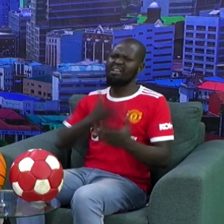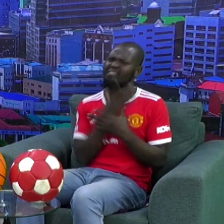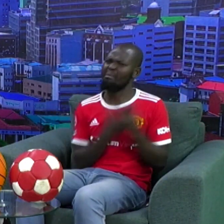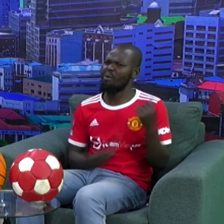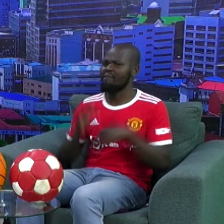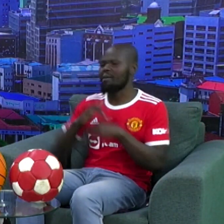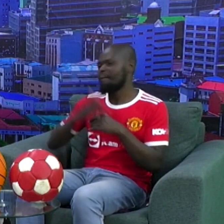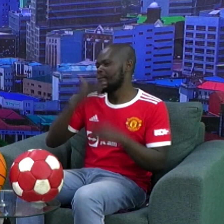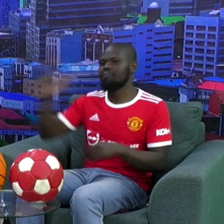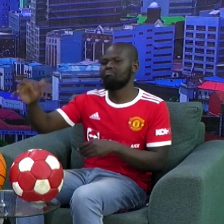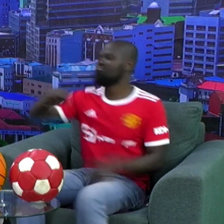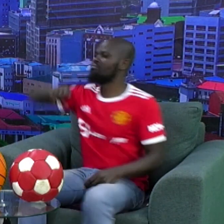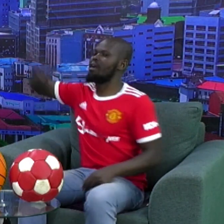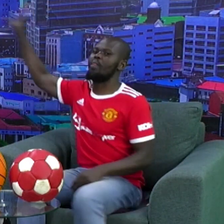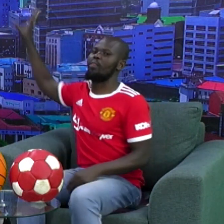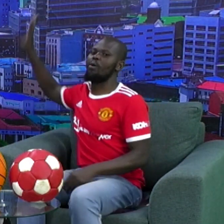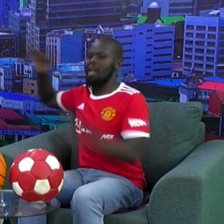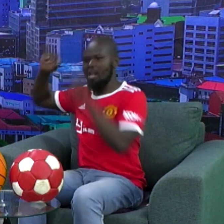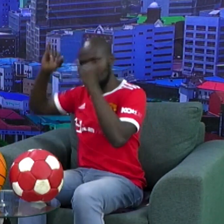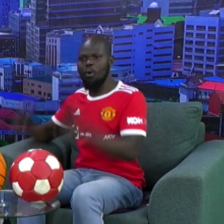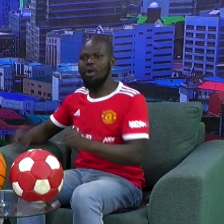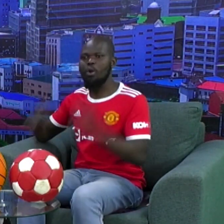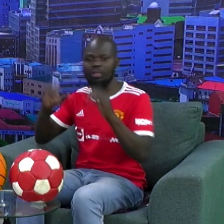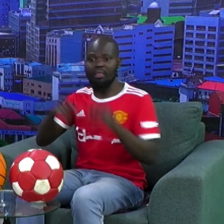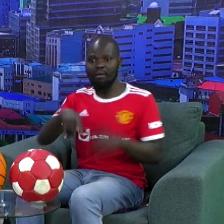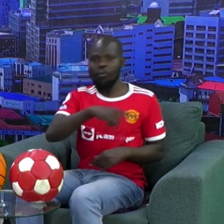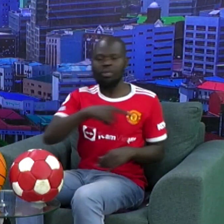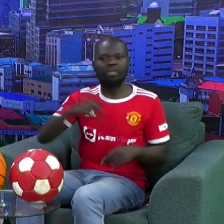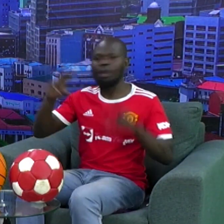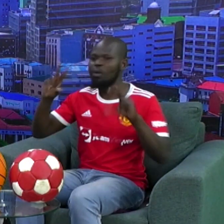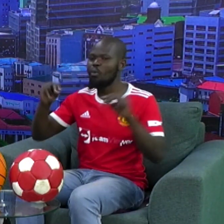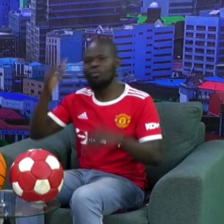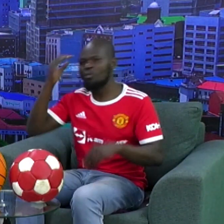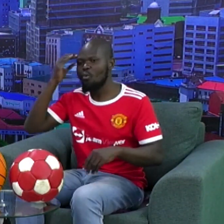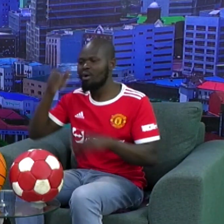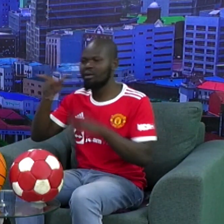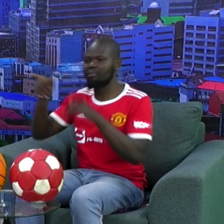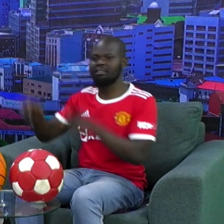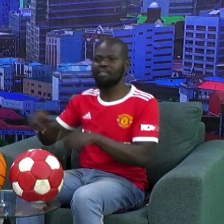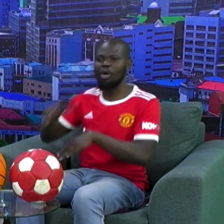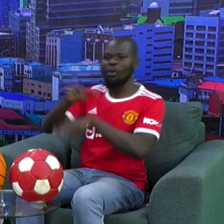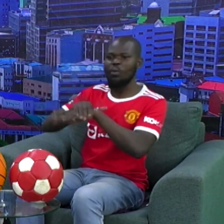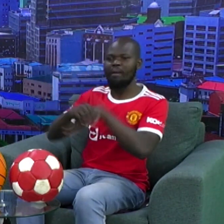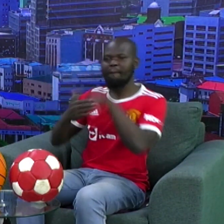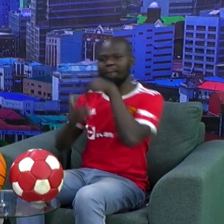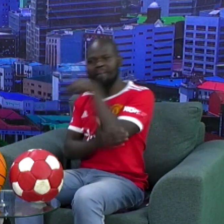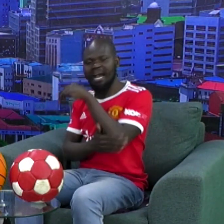game. That really has really made the team to be disappointed.